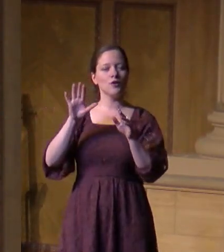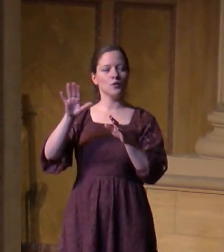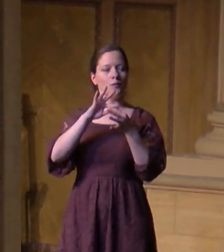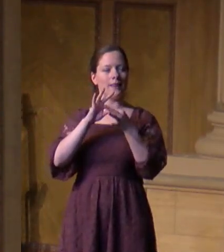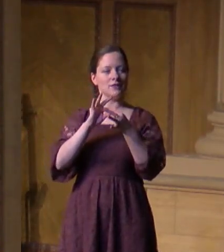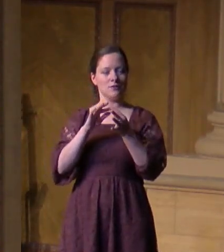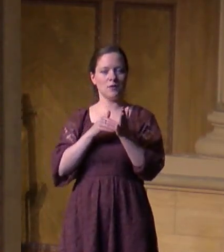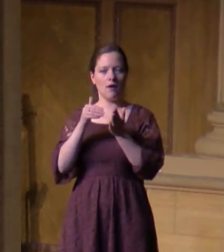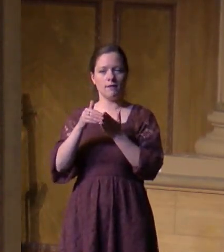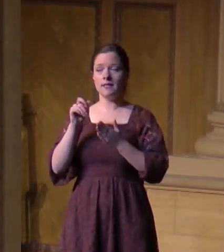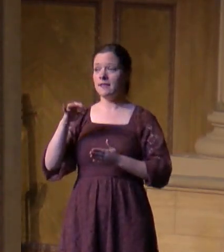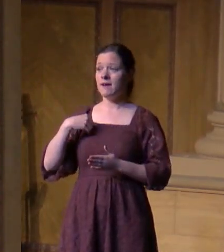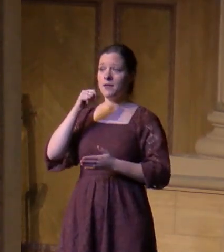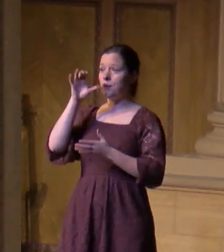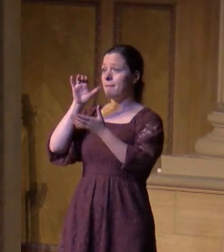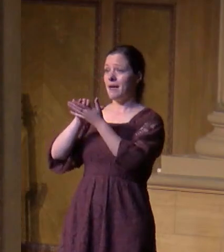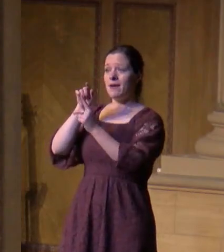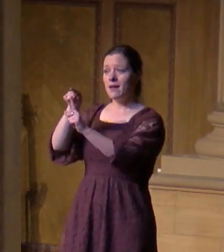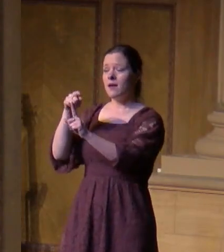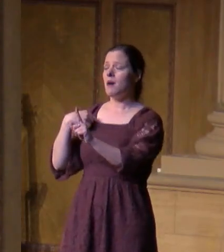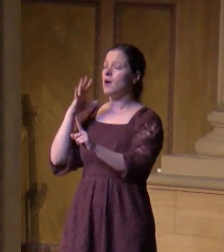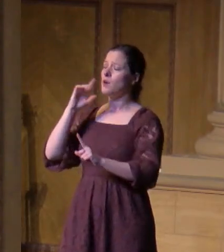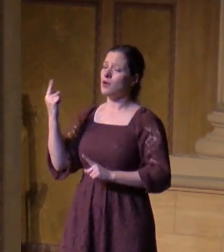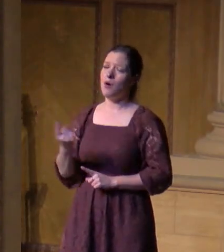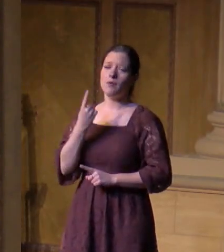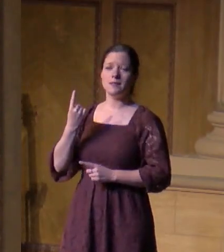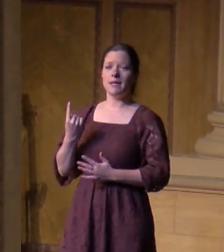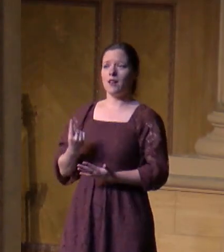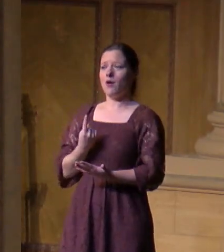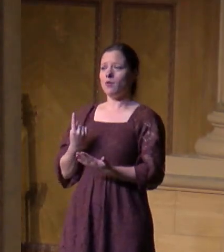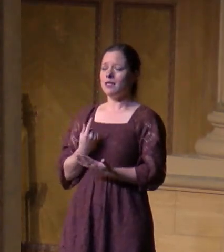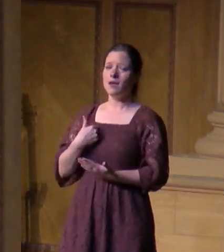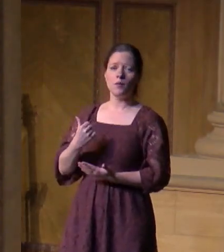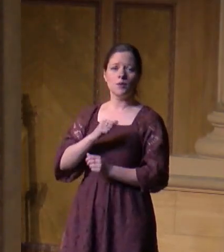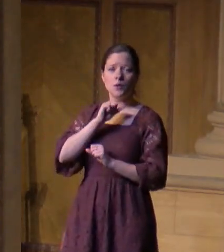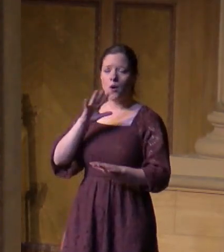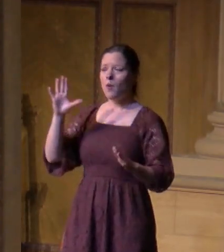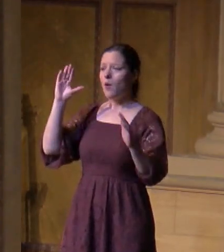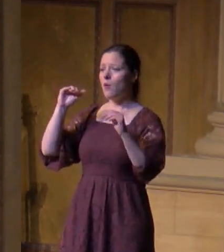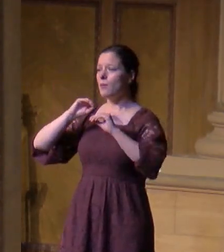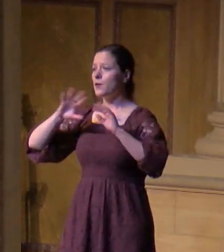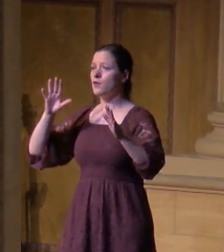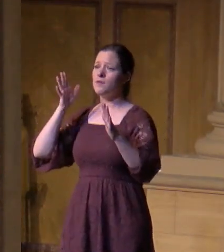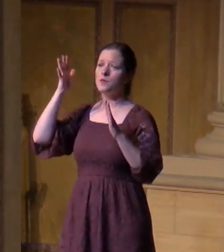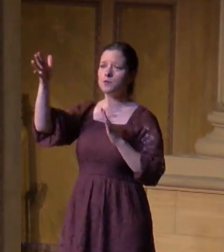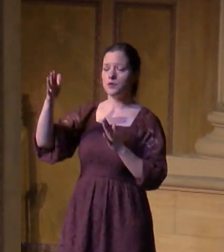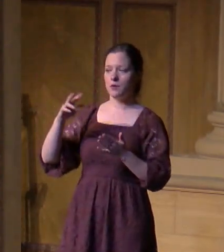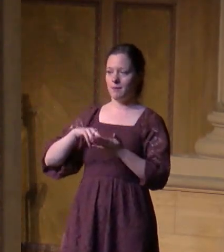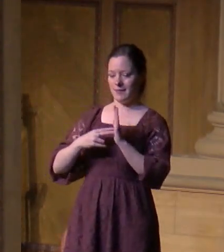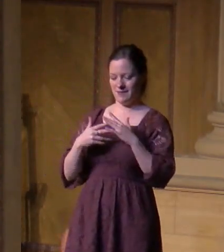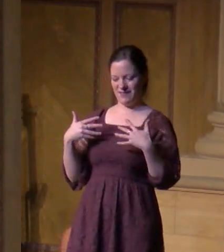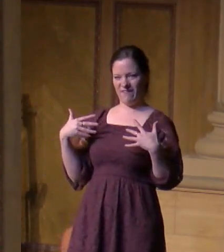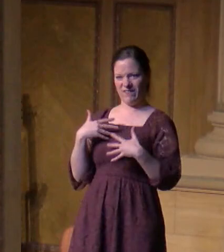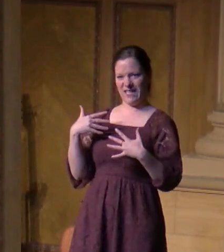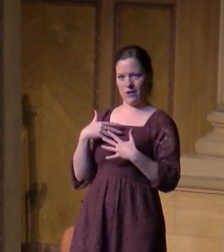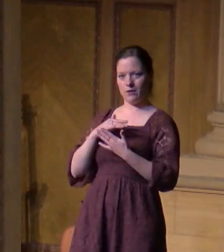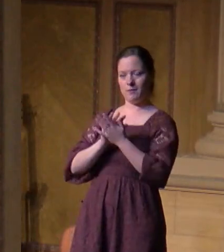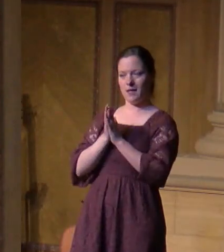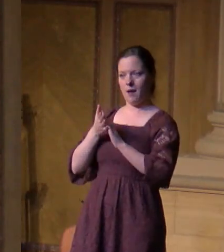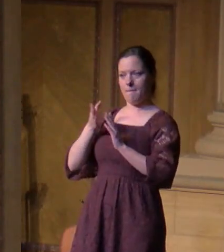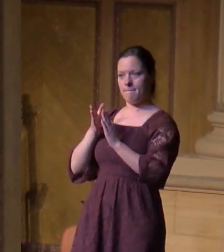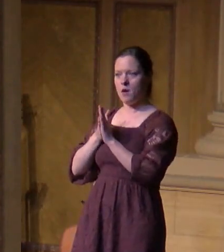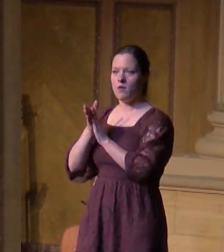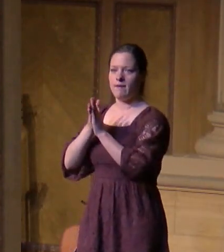might say if I don't marry this person then I'll always be lonely there will be no hope for me there will be no future for me and so driven by our fears we make our